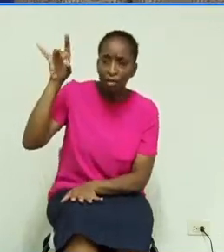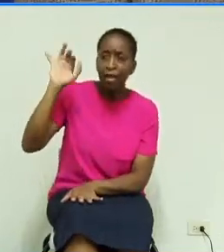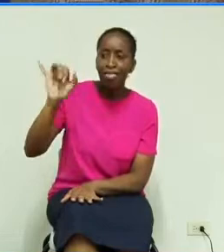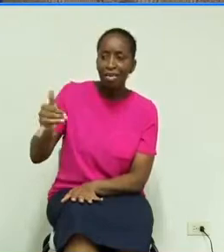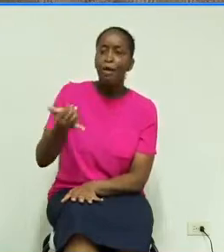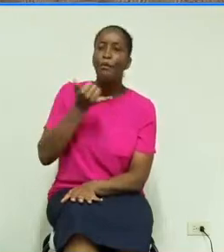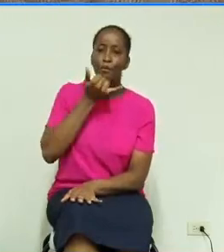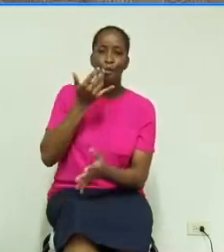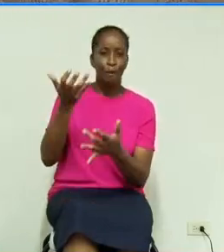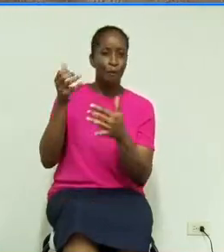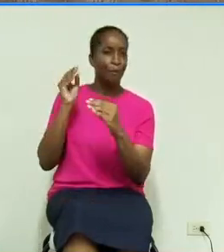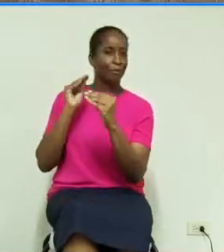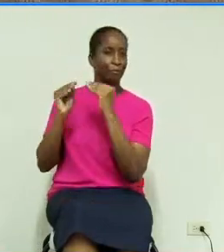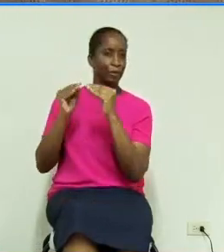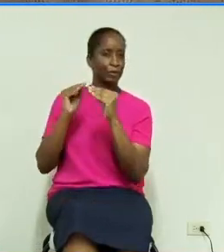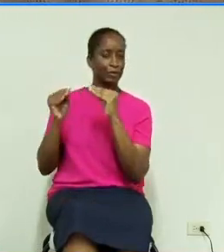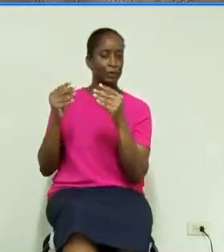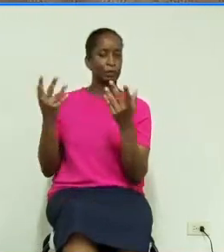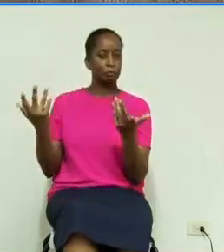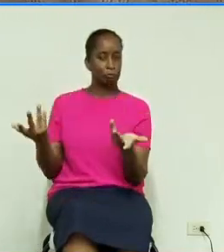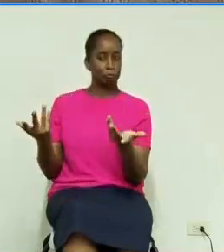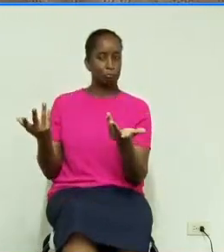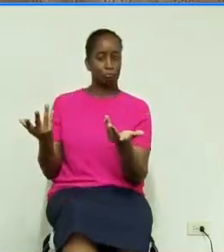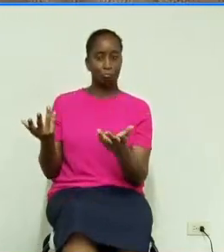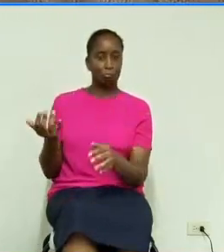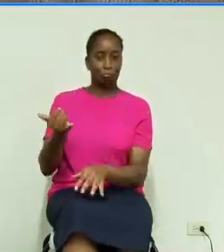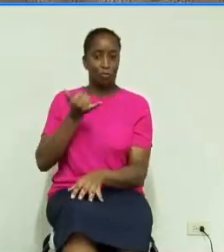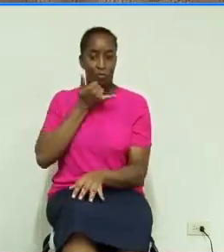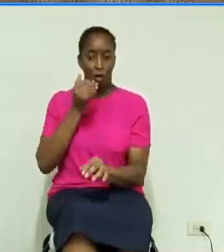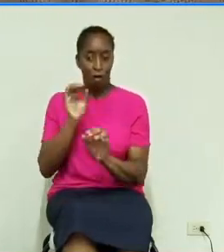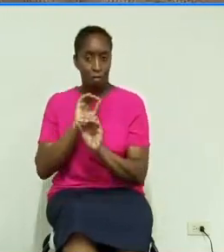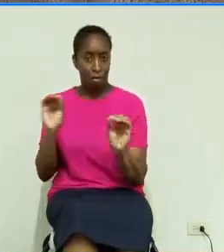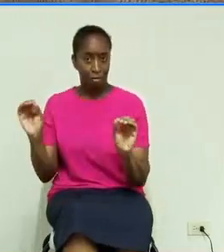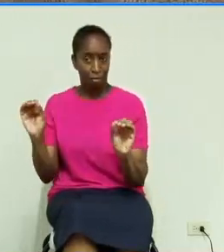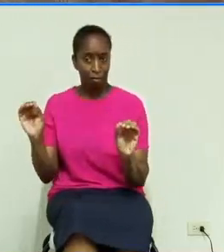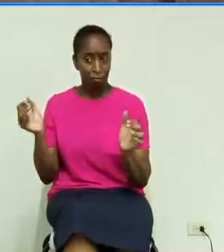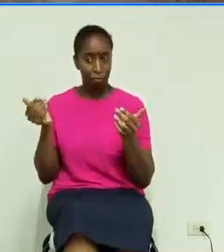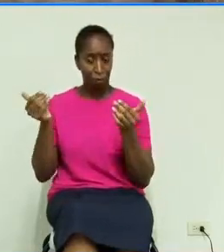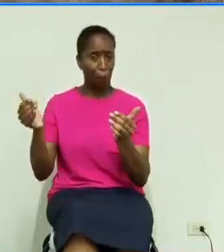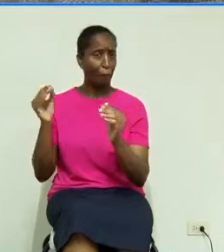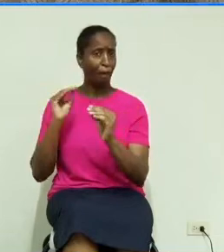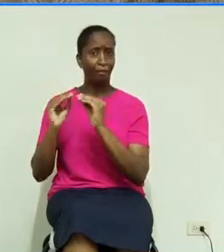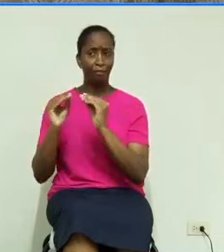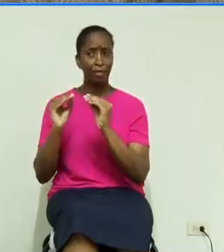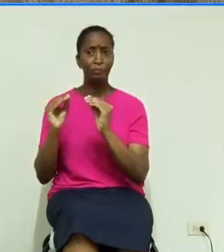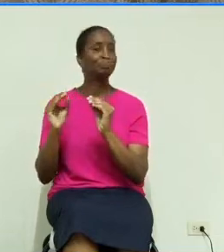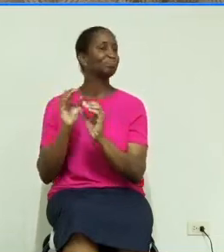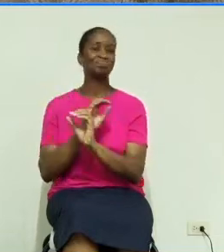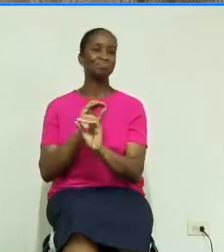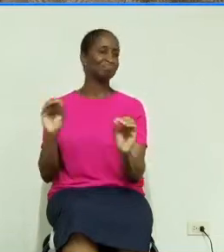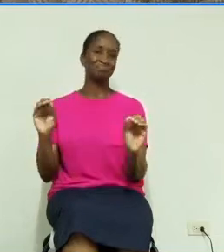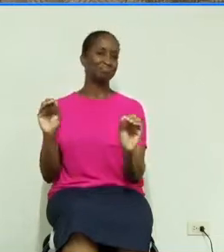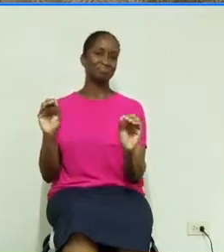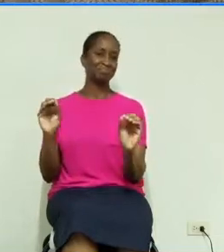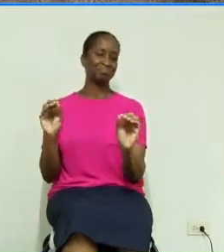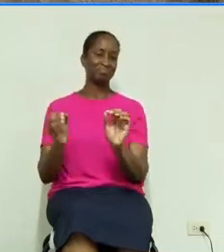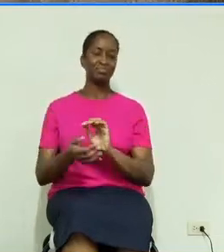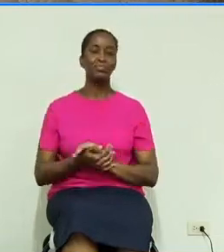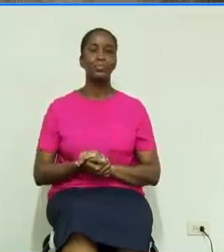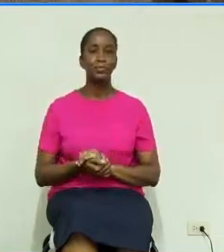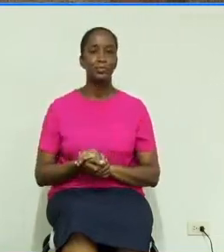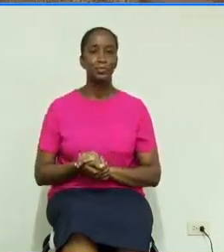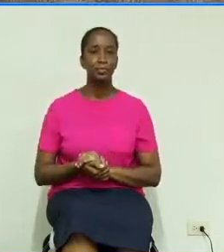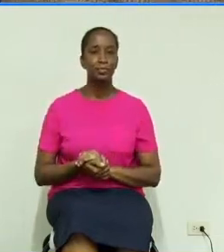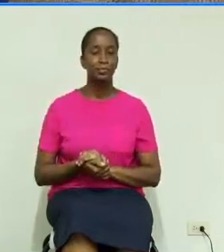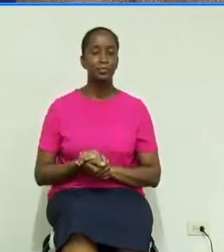So International IDEA is suggesting that one of the things you need to look at when determining whether there needs